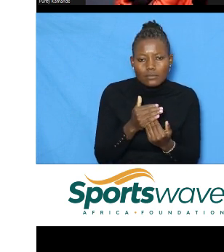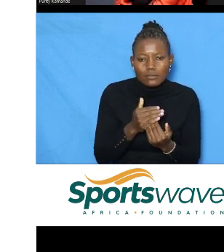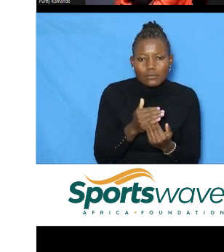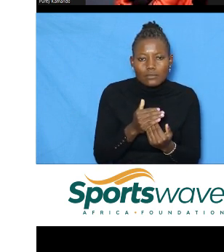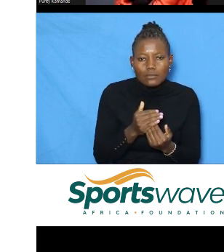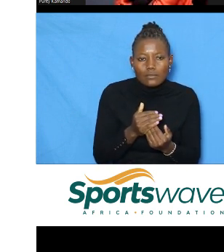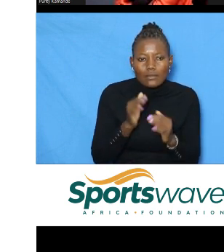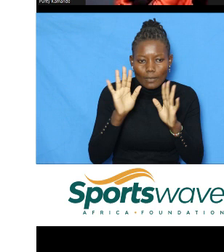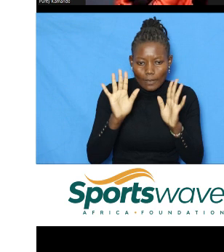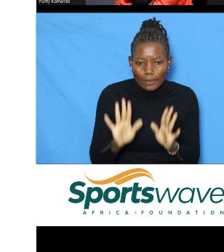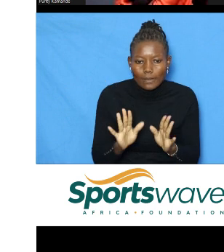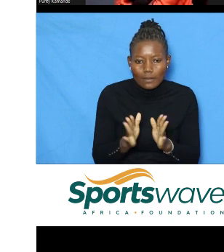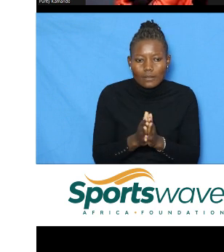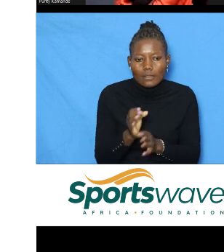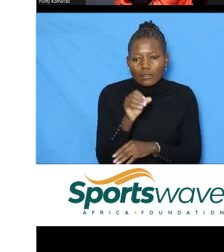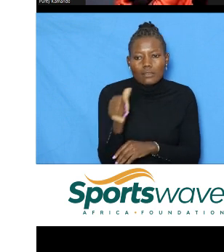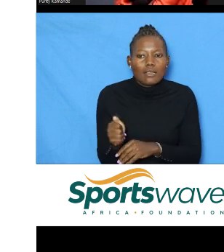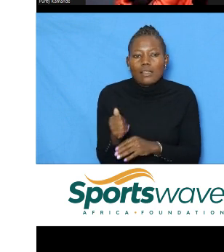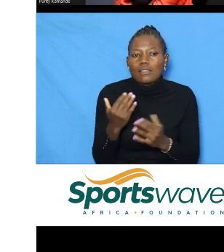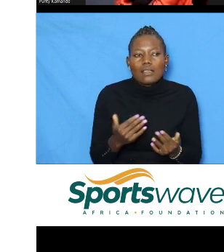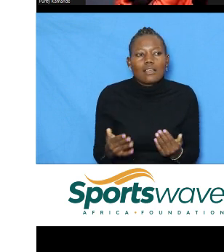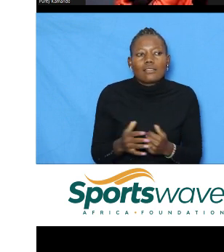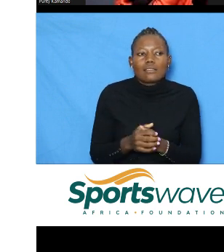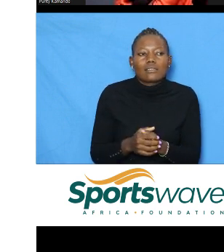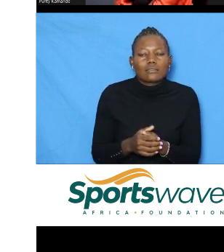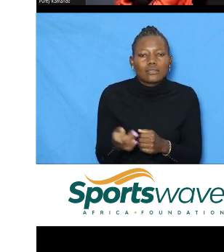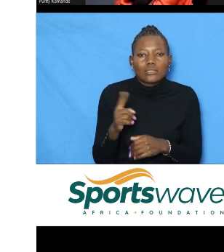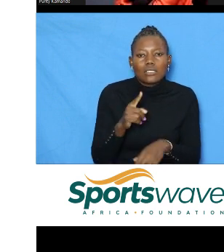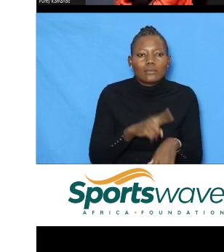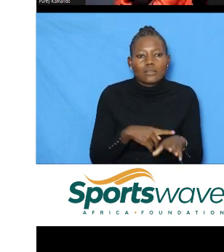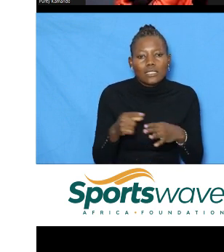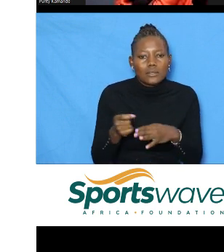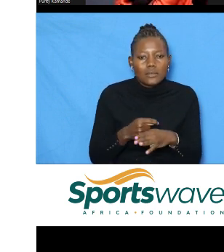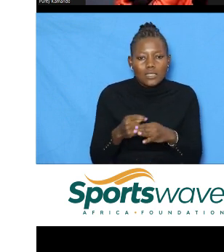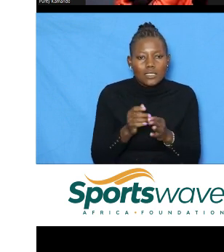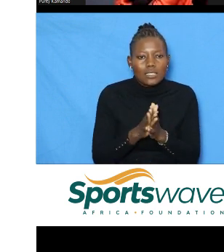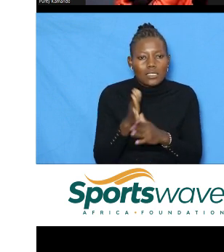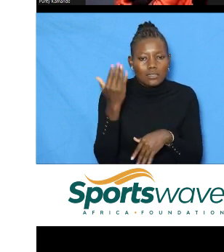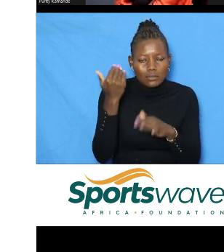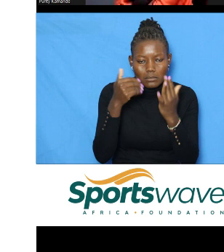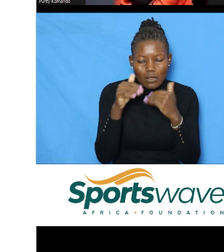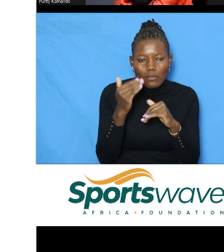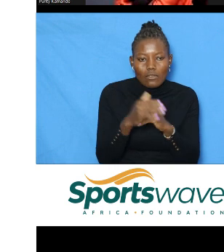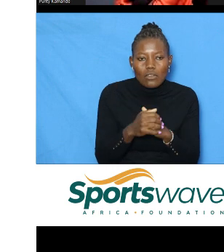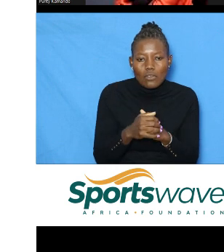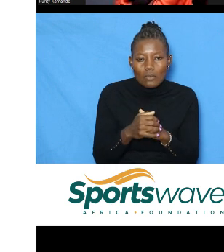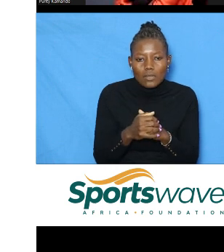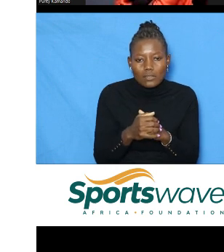as importantly as other factors that come in during training, that come in during performance, as